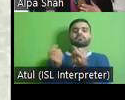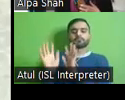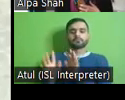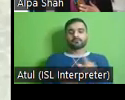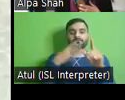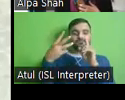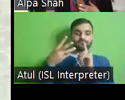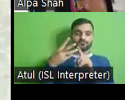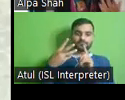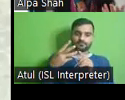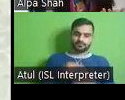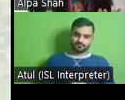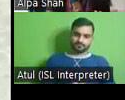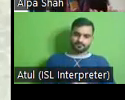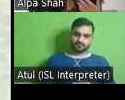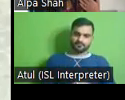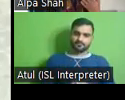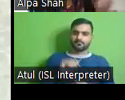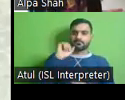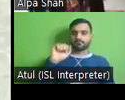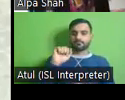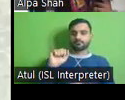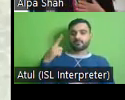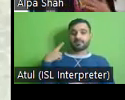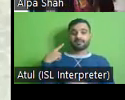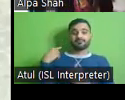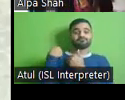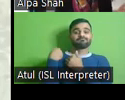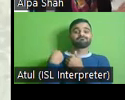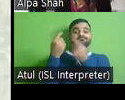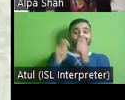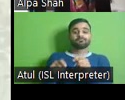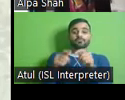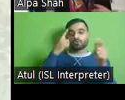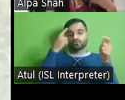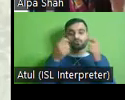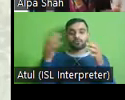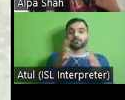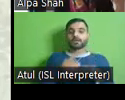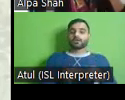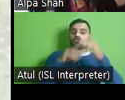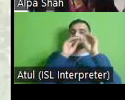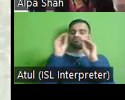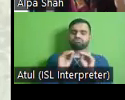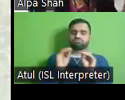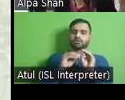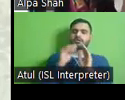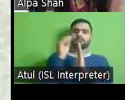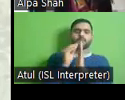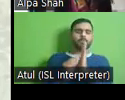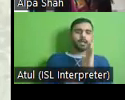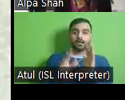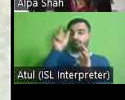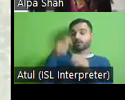third is that there, you know, leadership requires no special qualities that marks one and creates